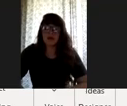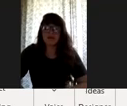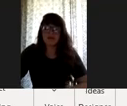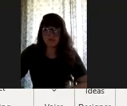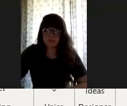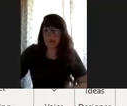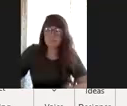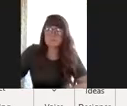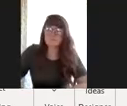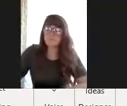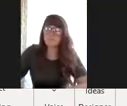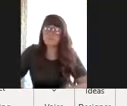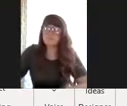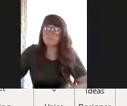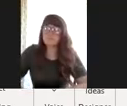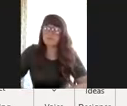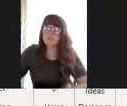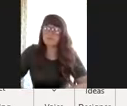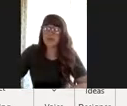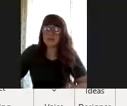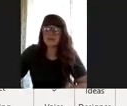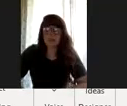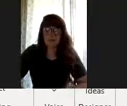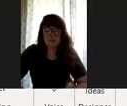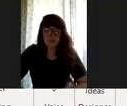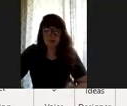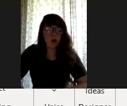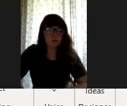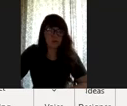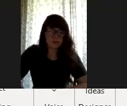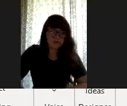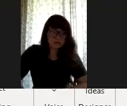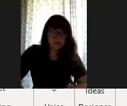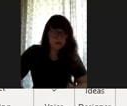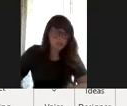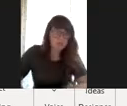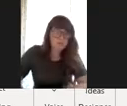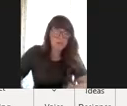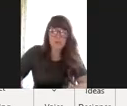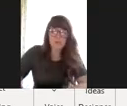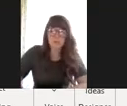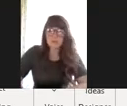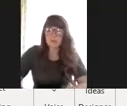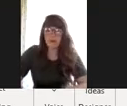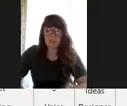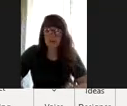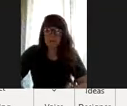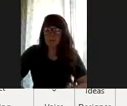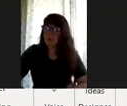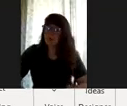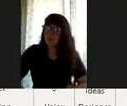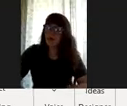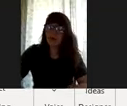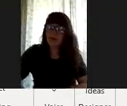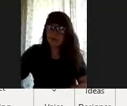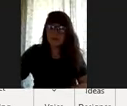That Jesus is God. Okay. That he died on the cross for all of our sin. Not just okay. You, not just me, but everybody, even people